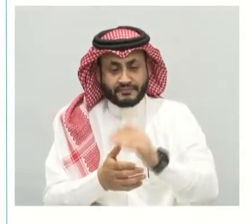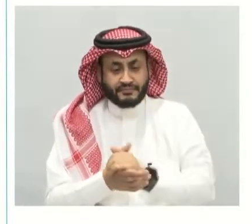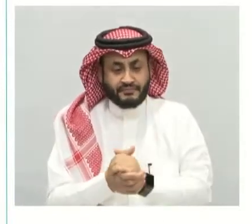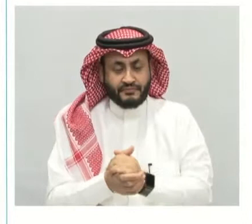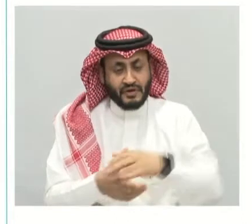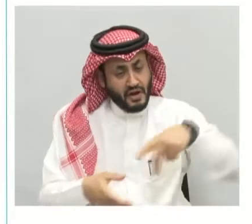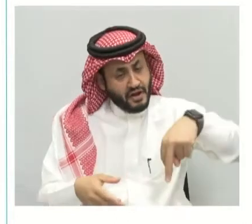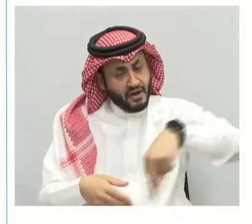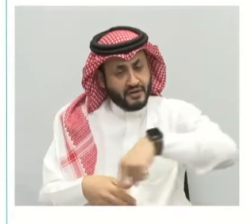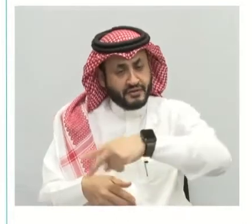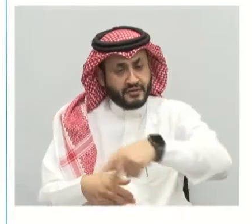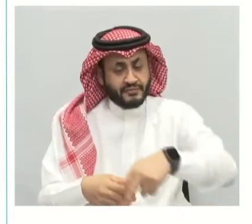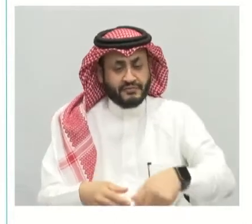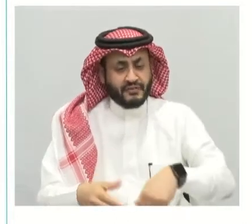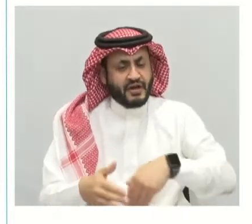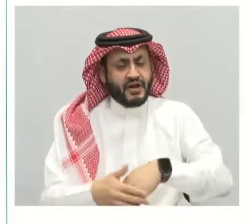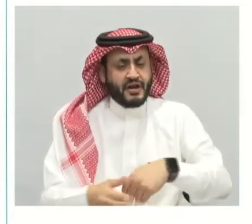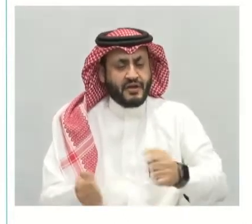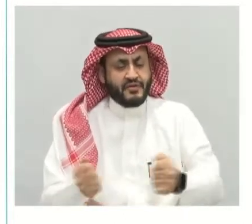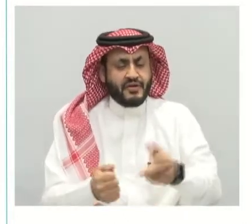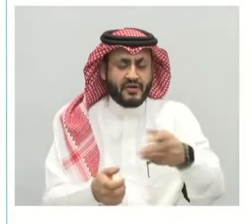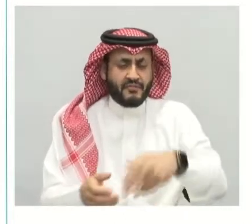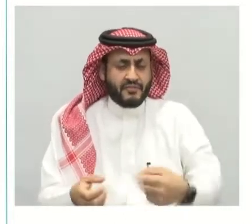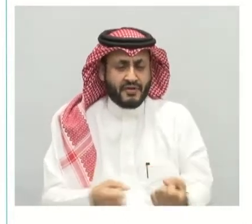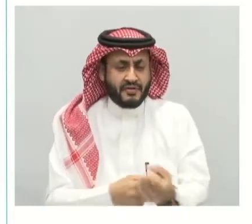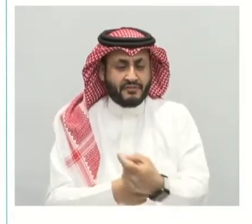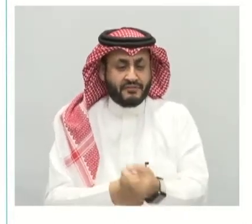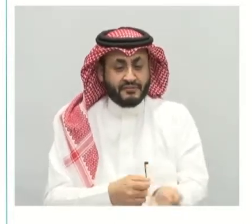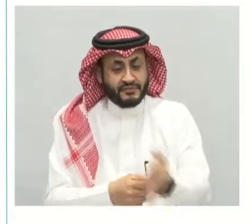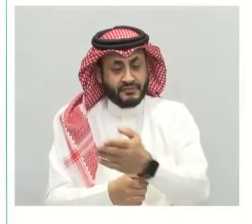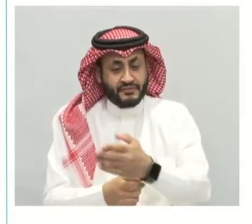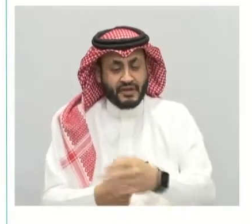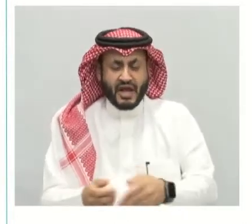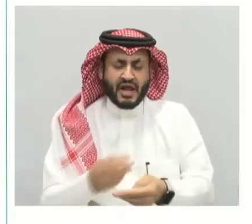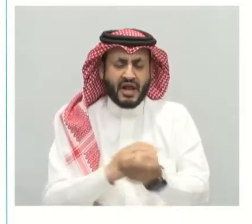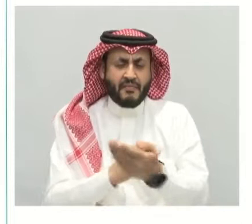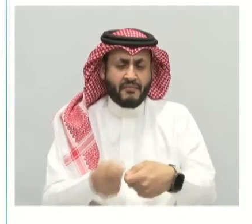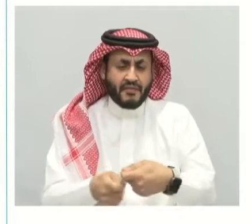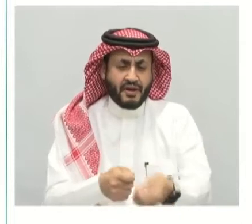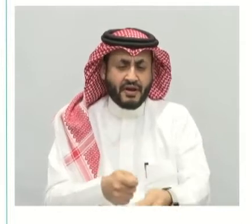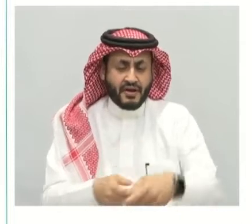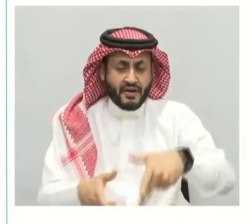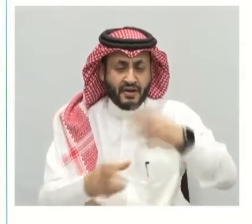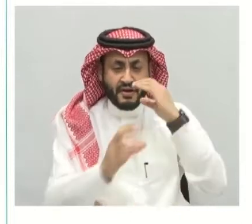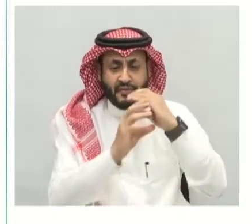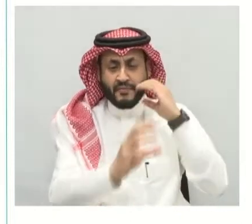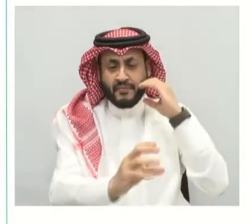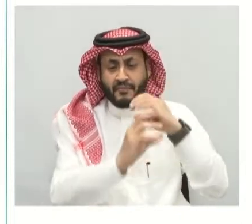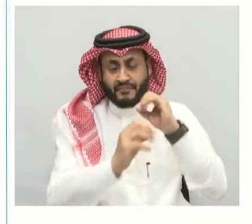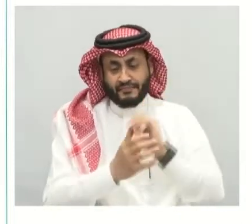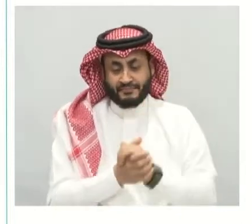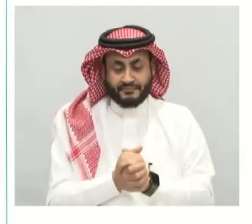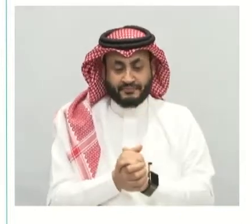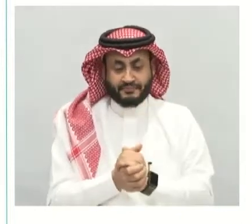can walk or play at the park, and you can buy a bus ticket at the bus station. So